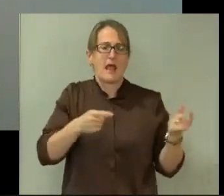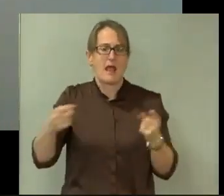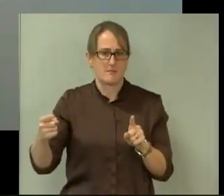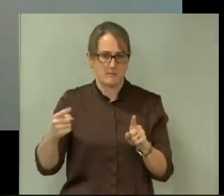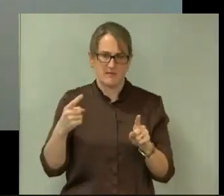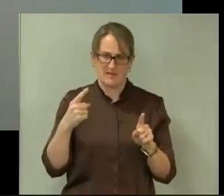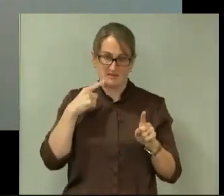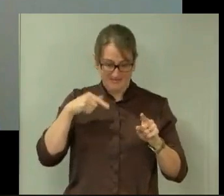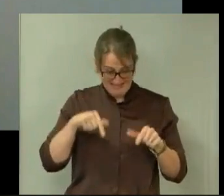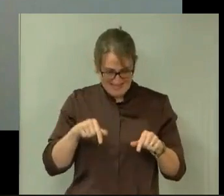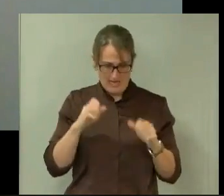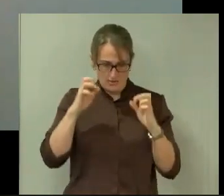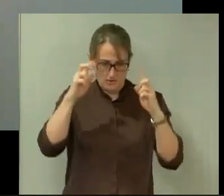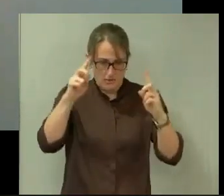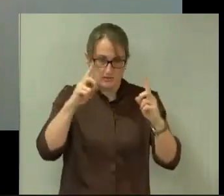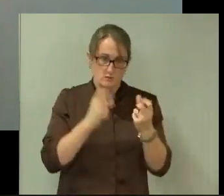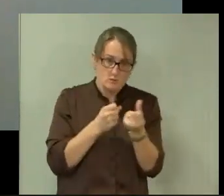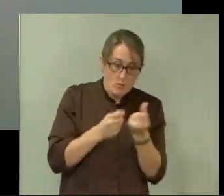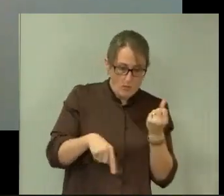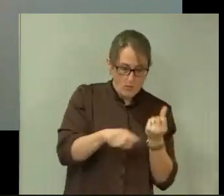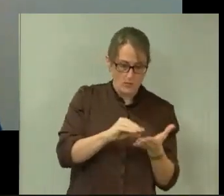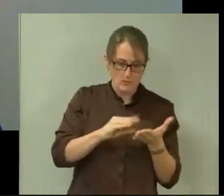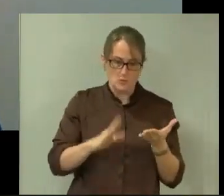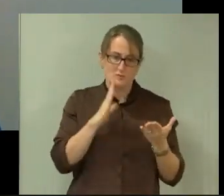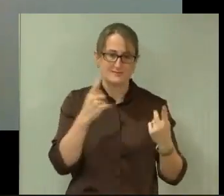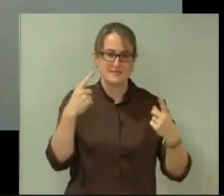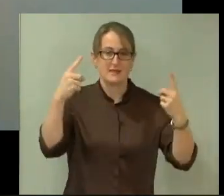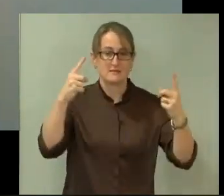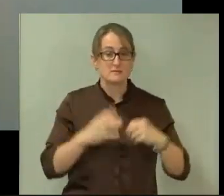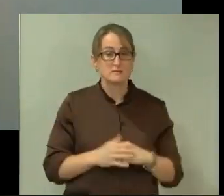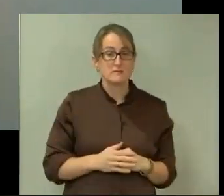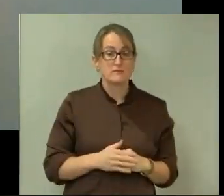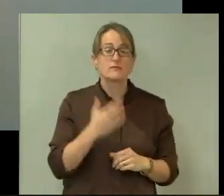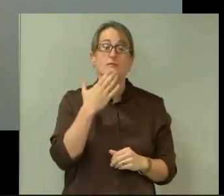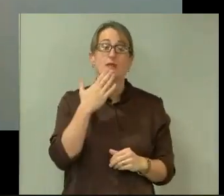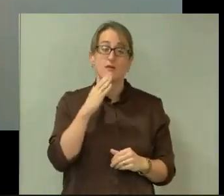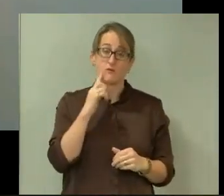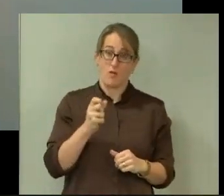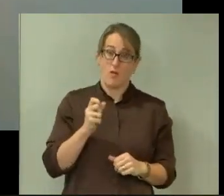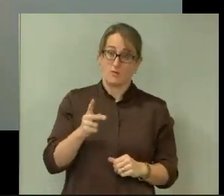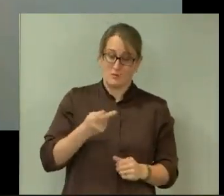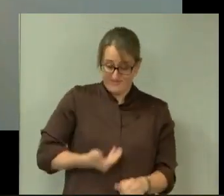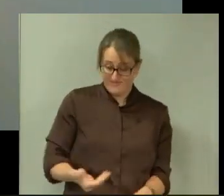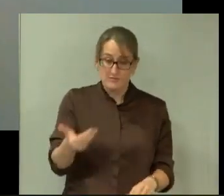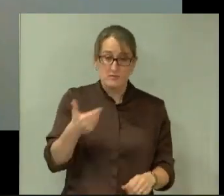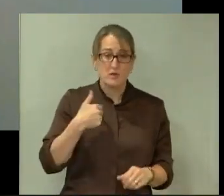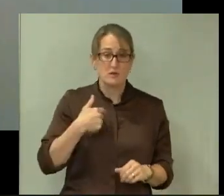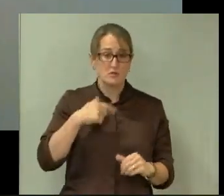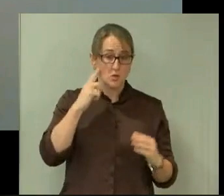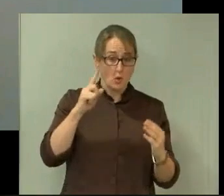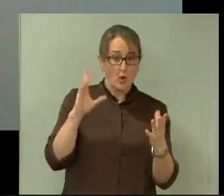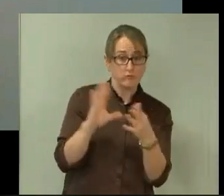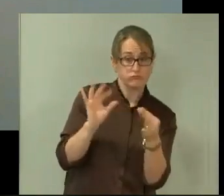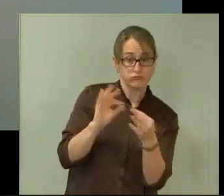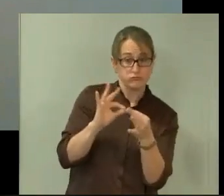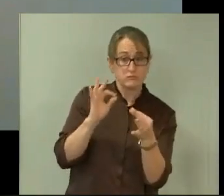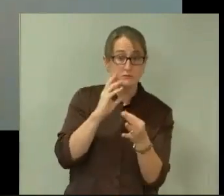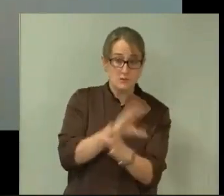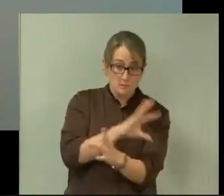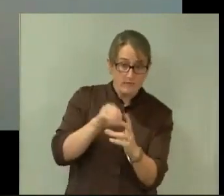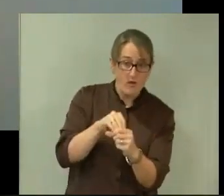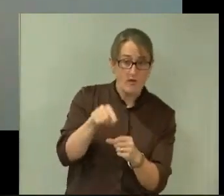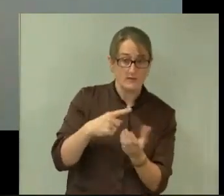success. Again, thank you for the opportunity to be part of this discussion and to hear